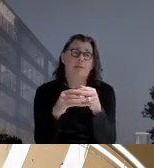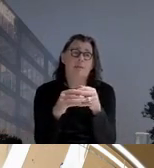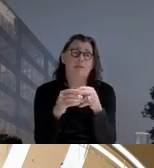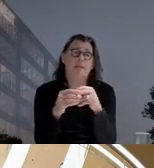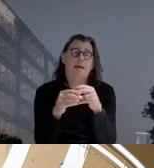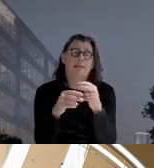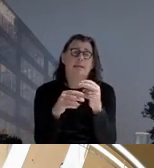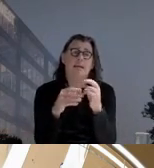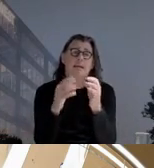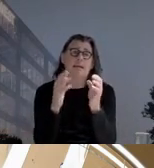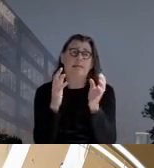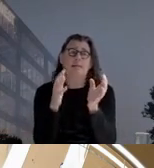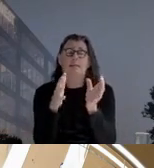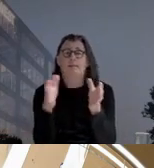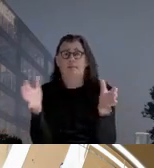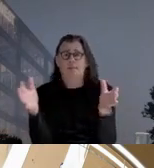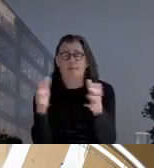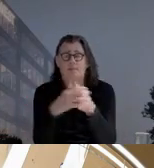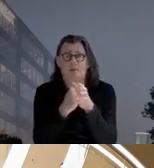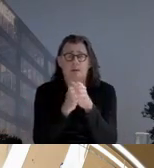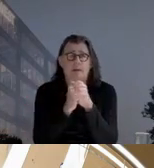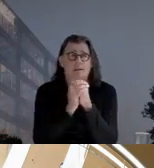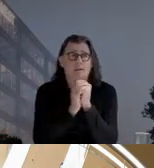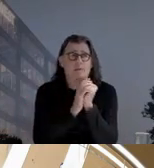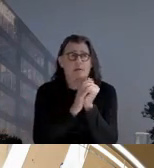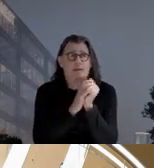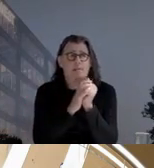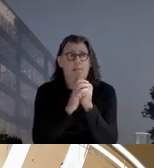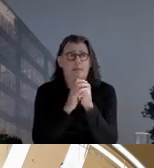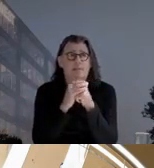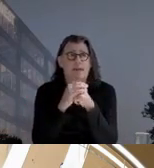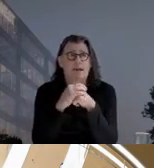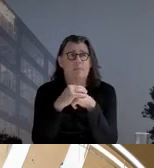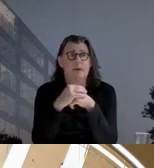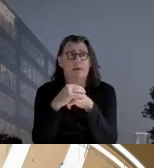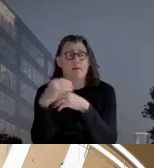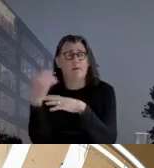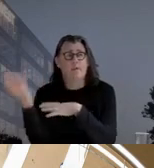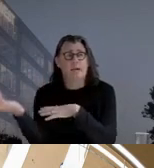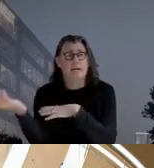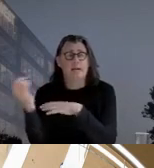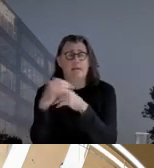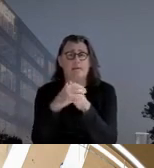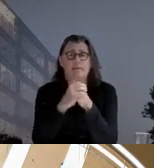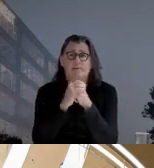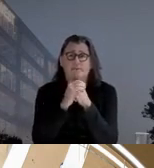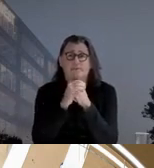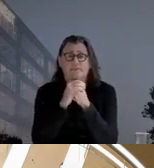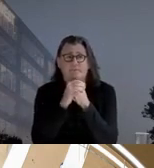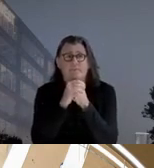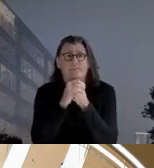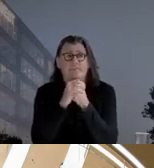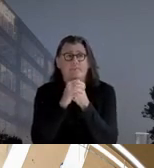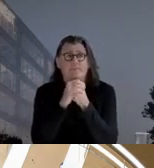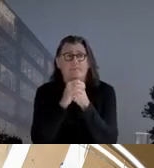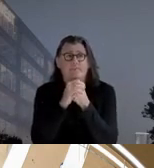to A3. So you can't take in the full kind of sequestration piece without knowing what the end of life is.